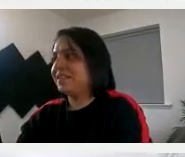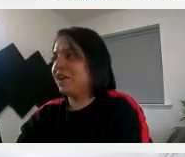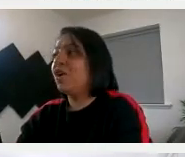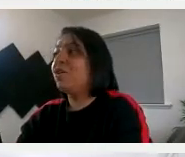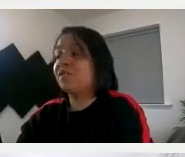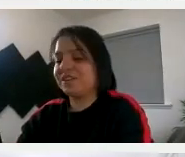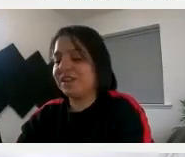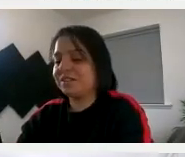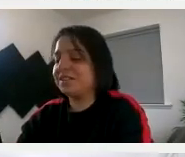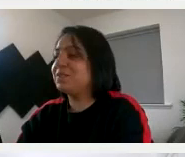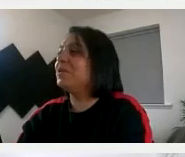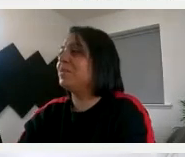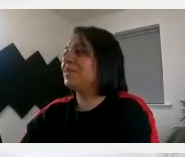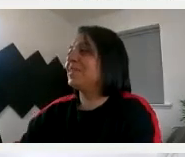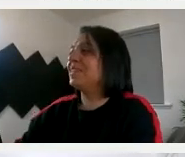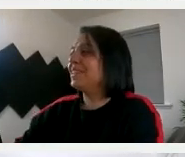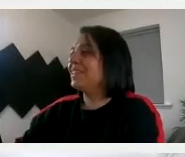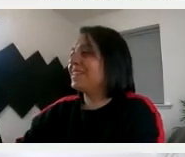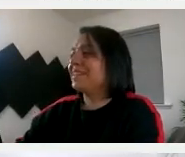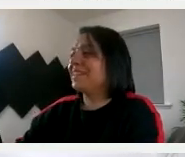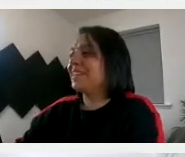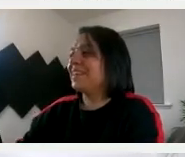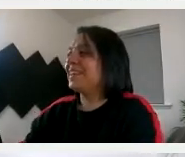They are no direction now because they're split up.